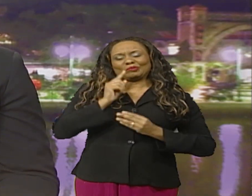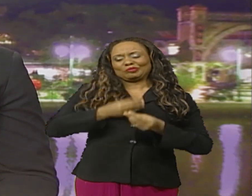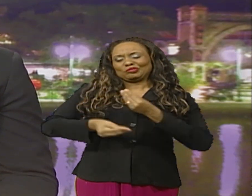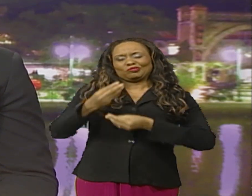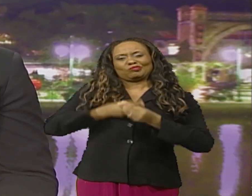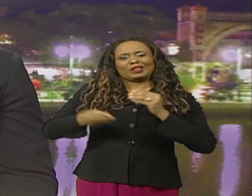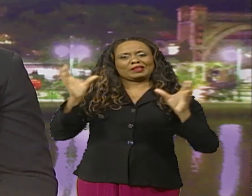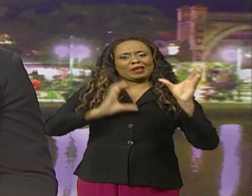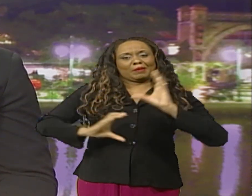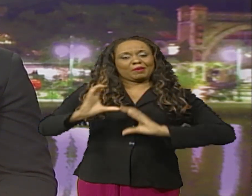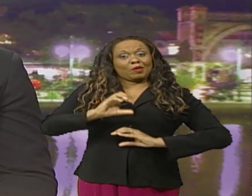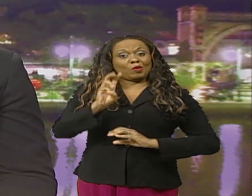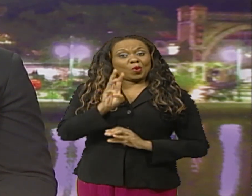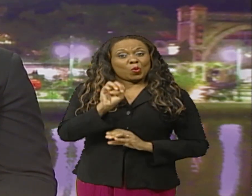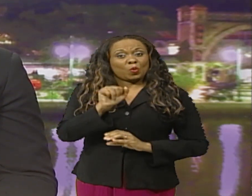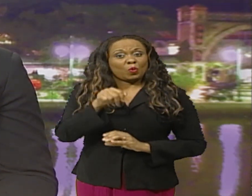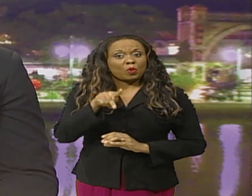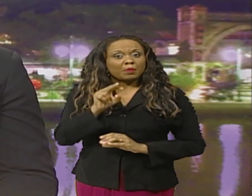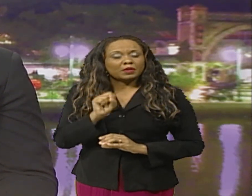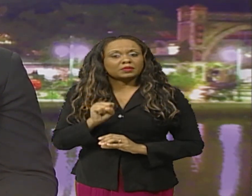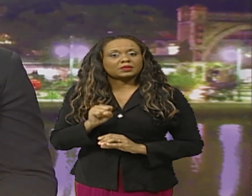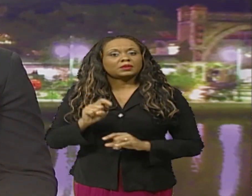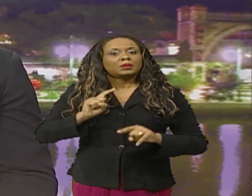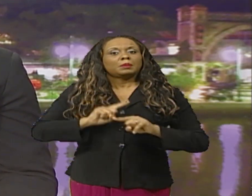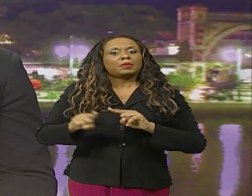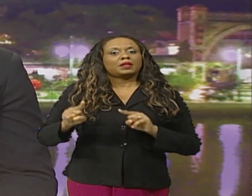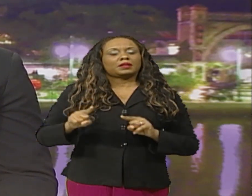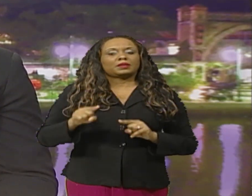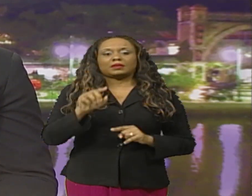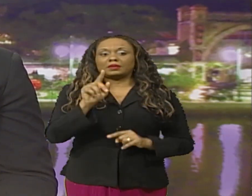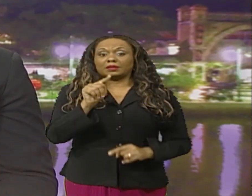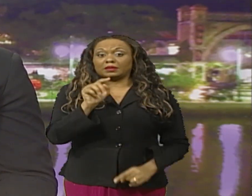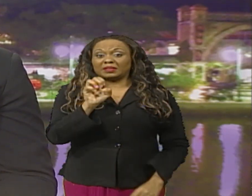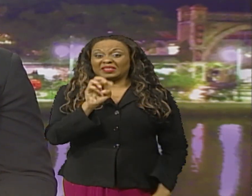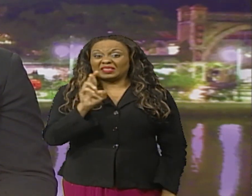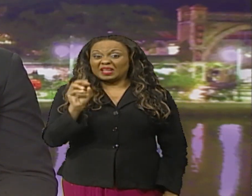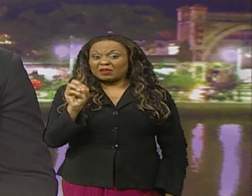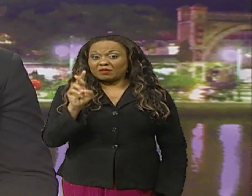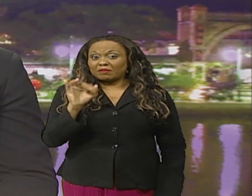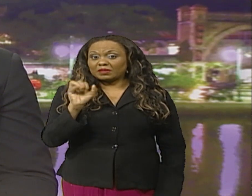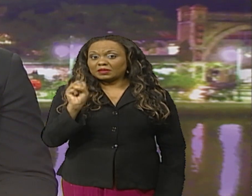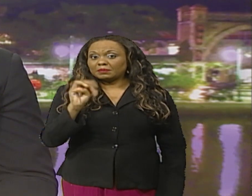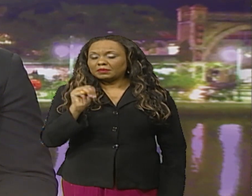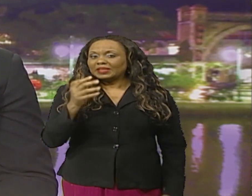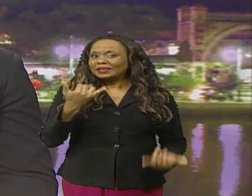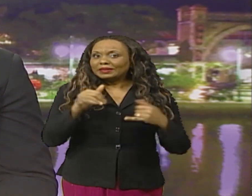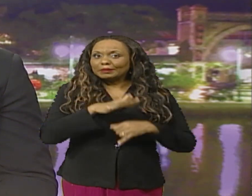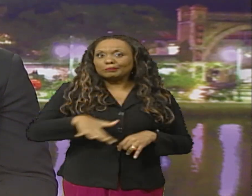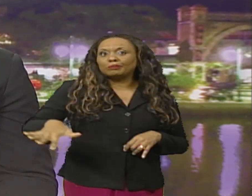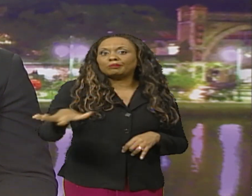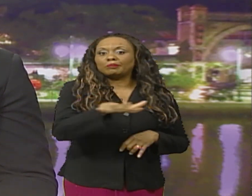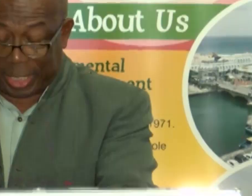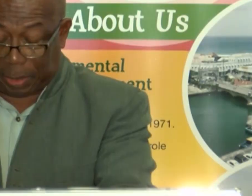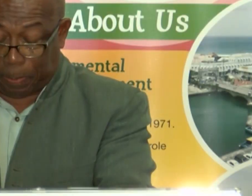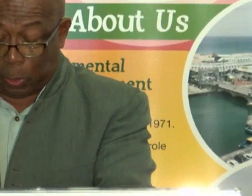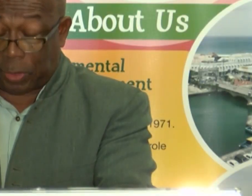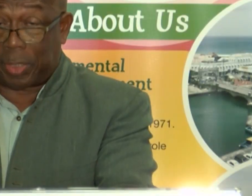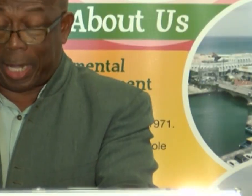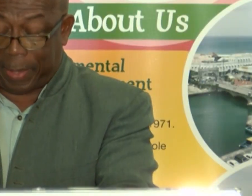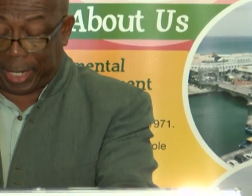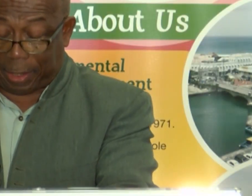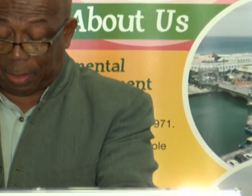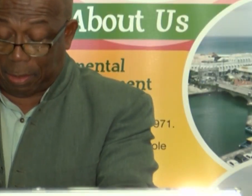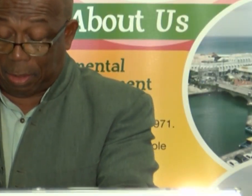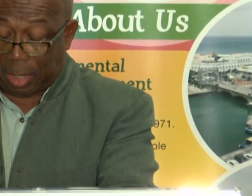weapons, countries need to take into account that the risk of terrorism is ever present. These threats